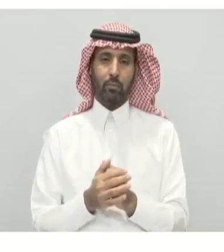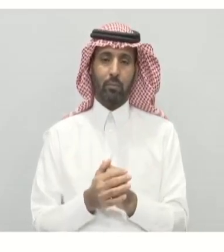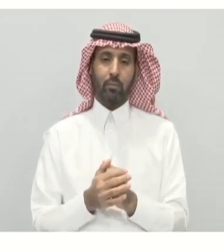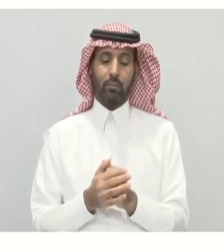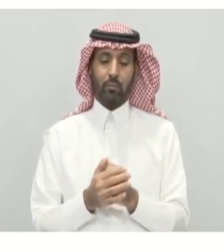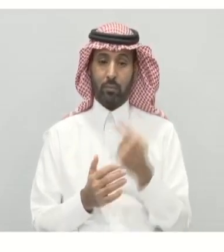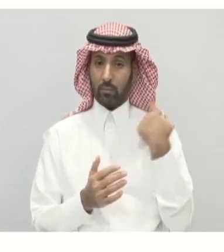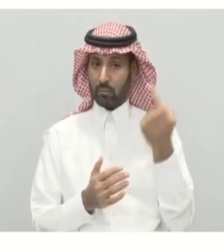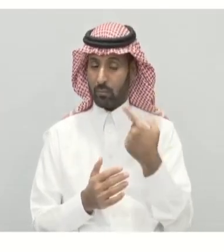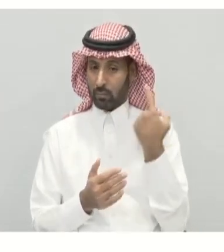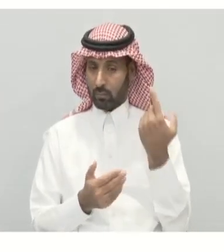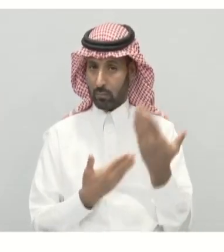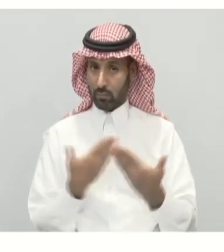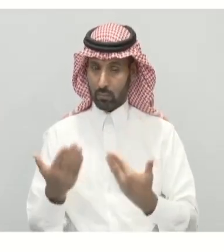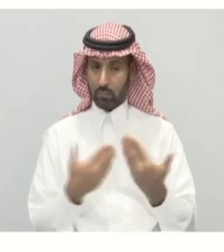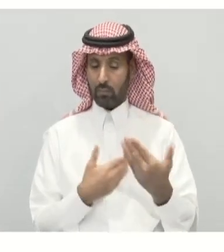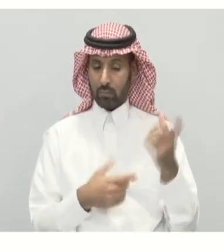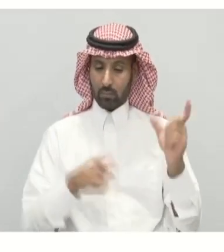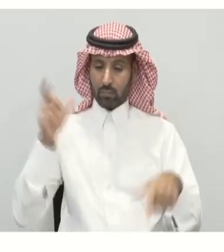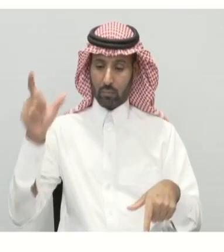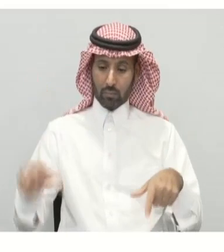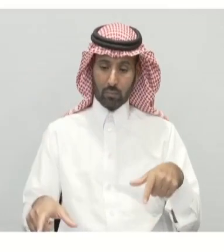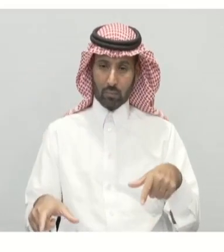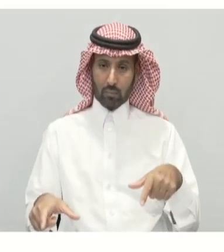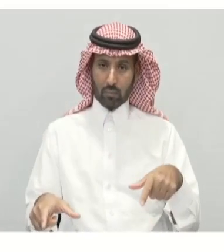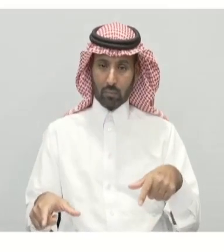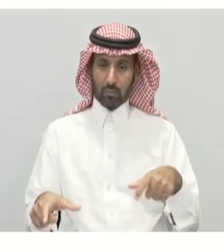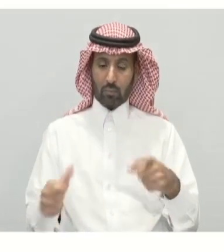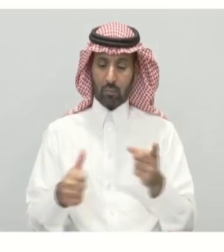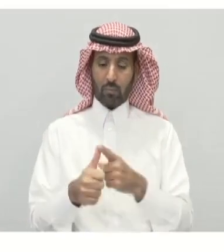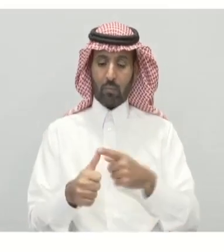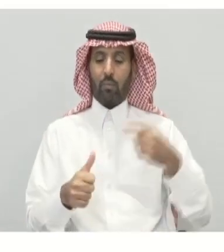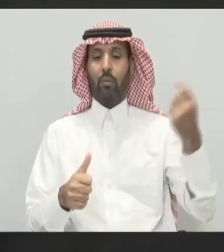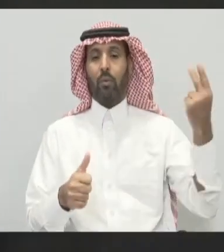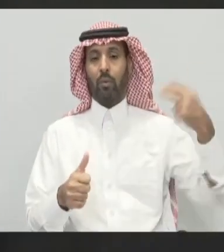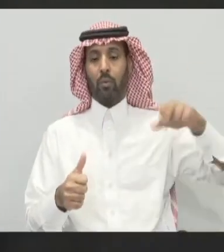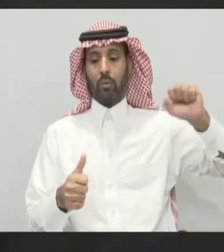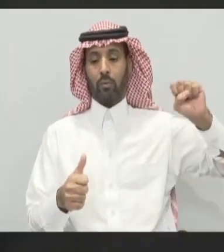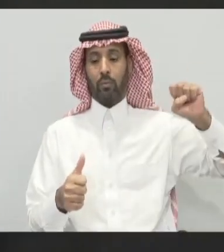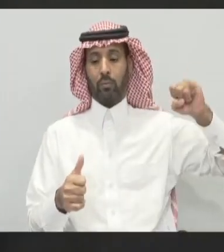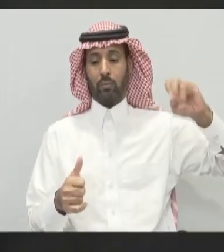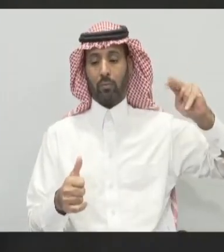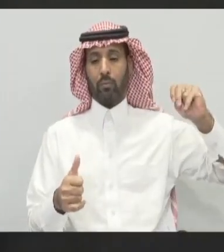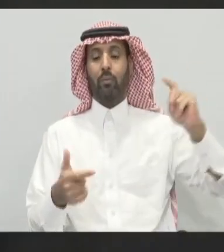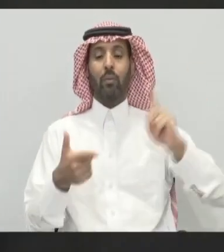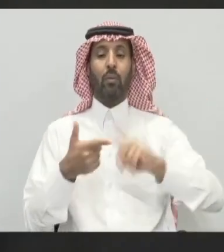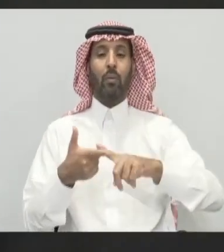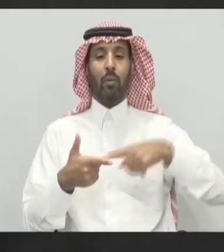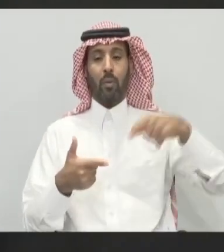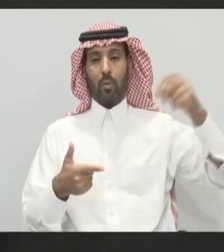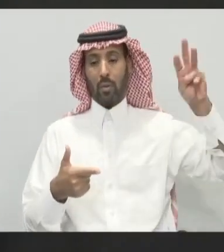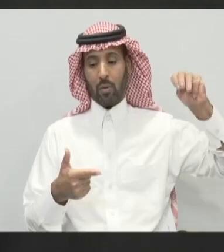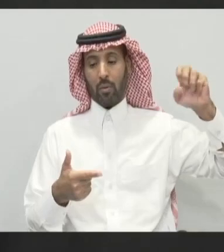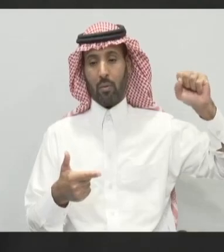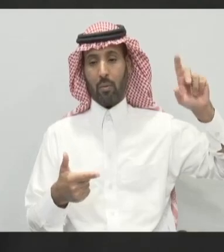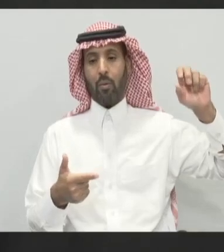we will listen to the conversation between these two, Hussein and Muhammad. You will listen to the conversation and you